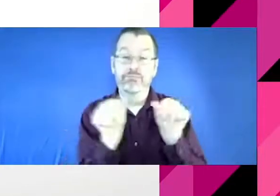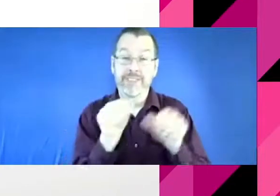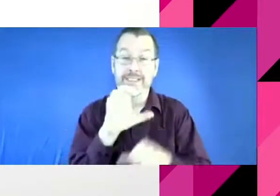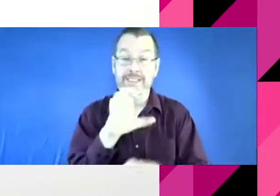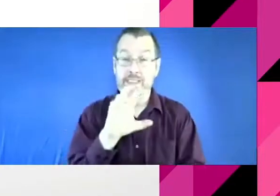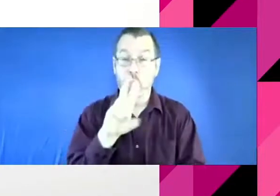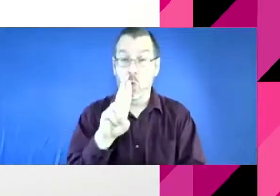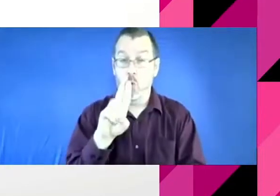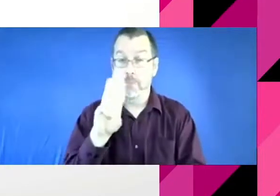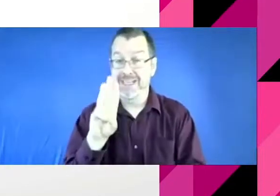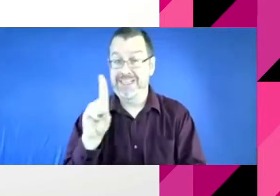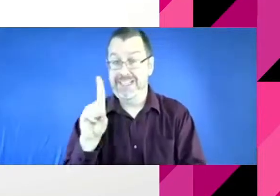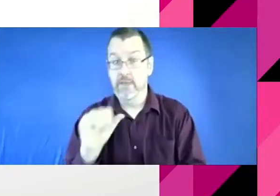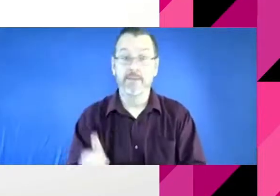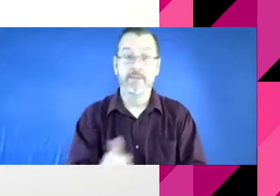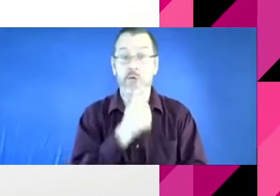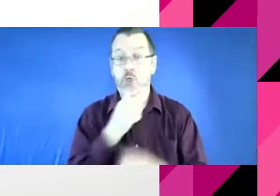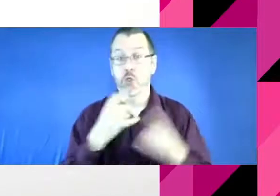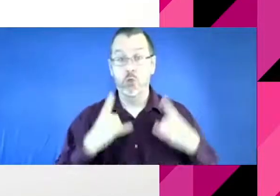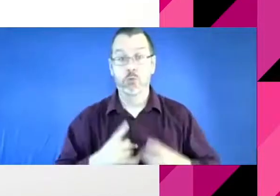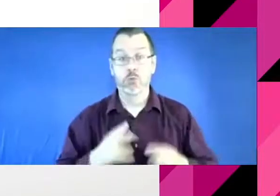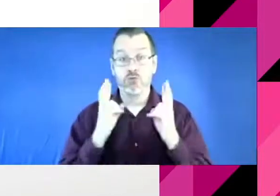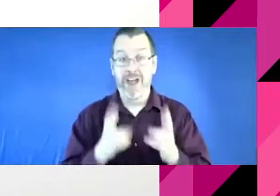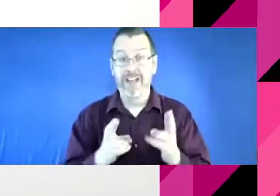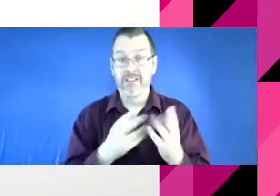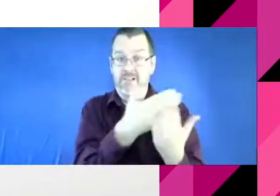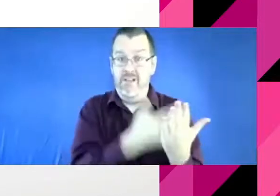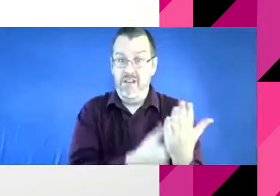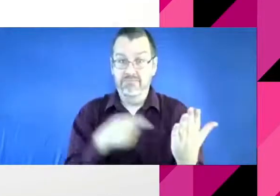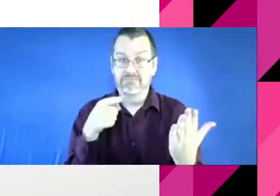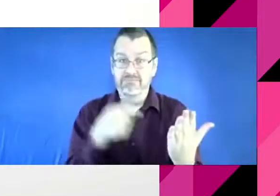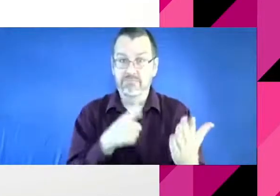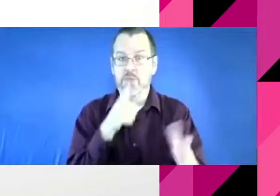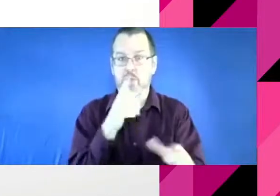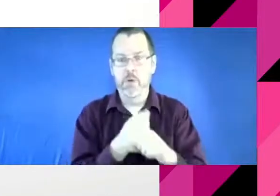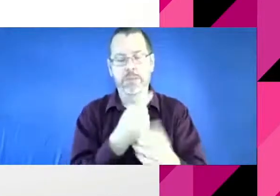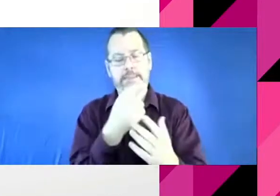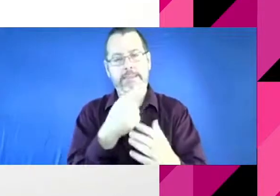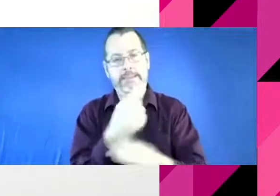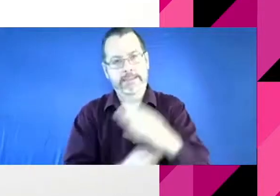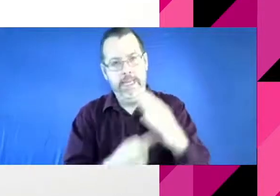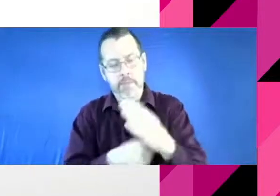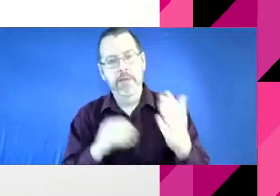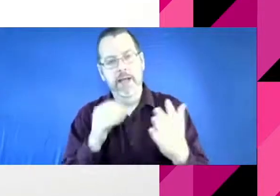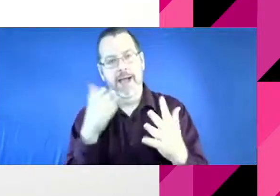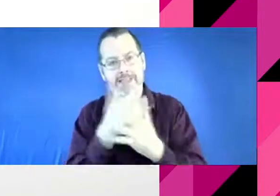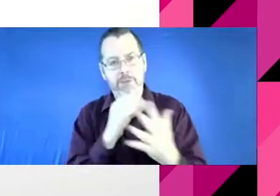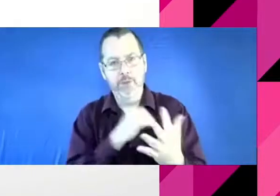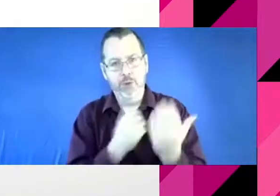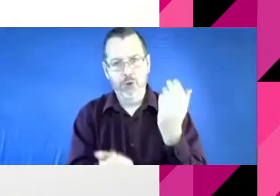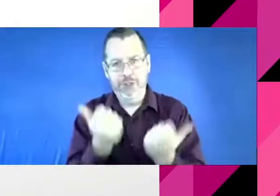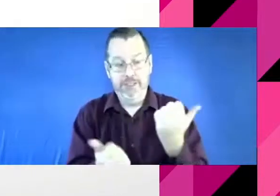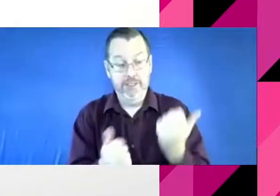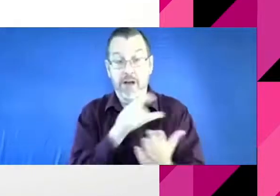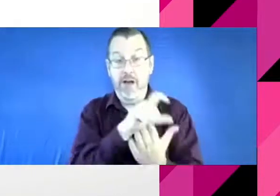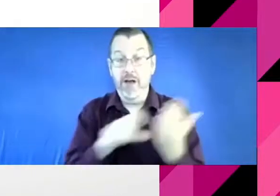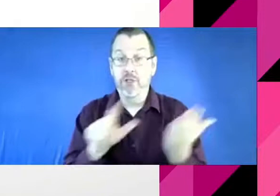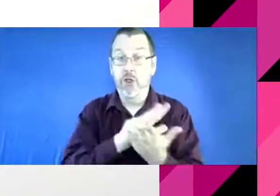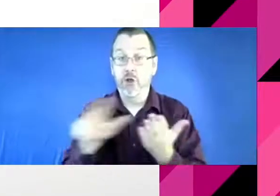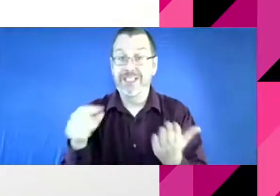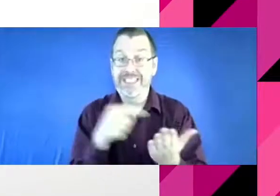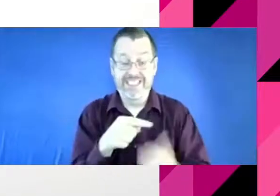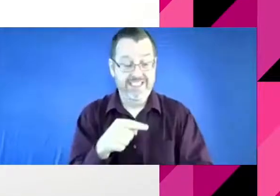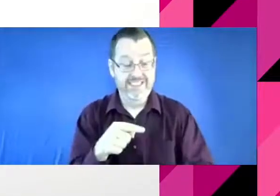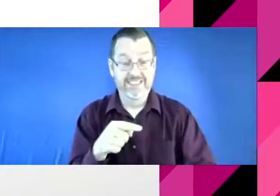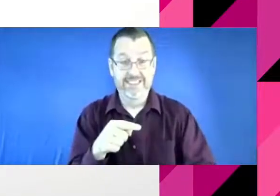rights instrument to enshrine an explicit right to access to justice. Article 13 of the CRPD goes beyond the